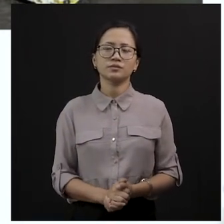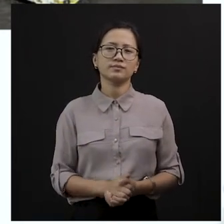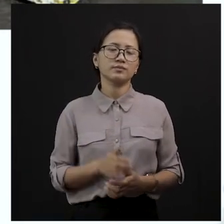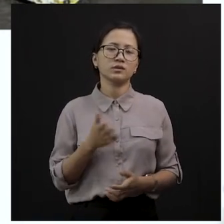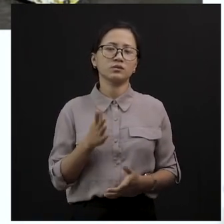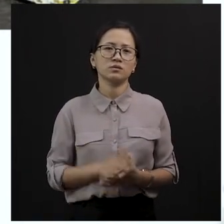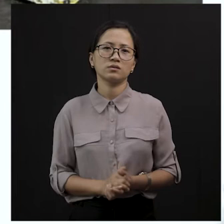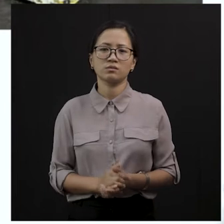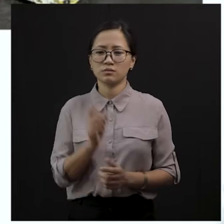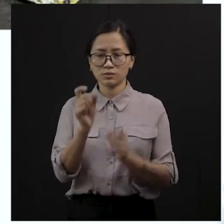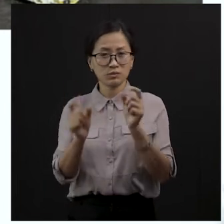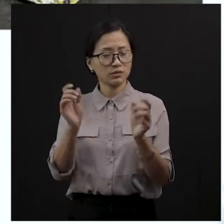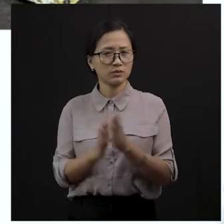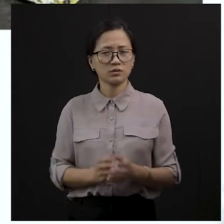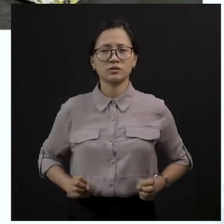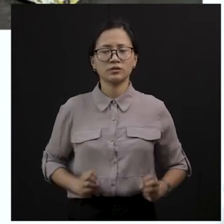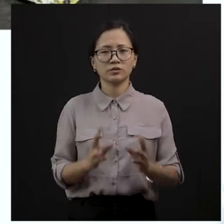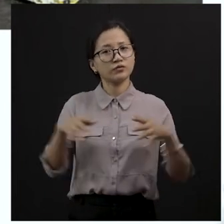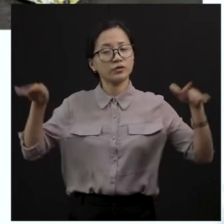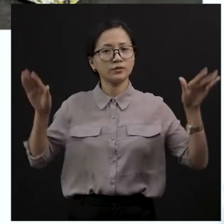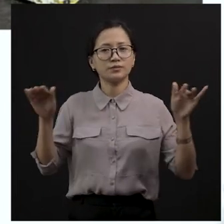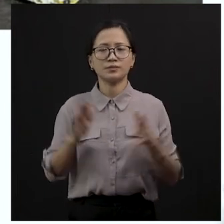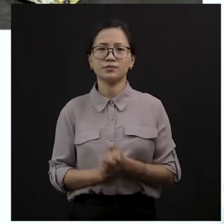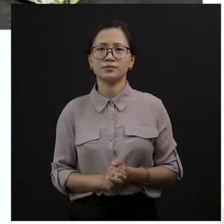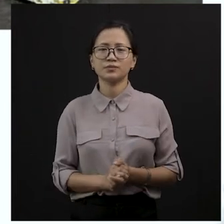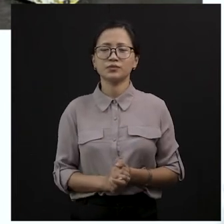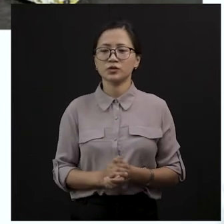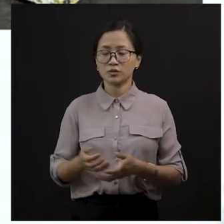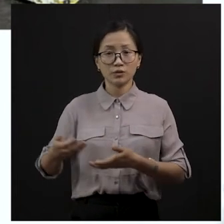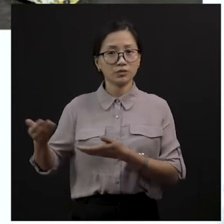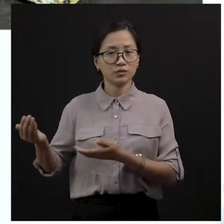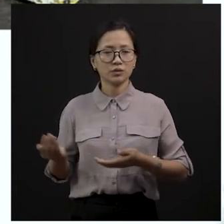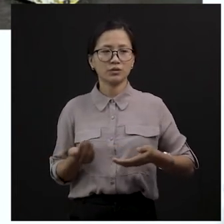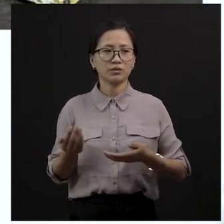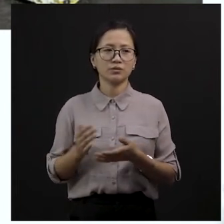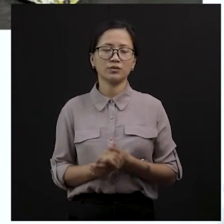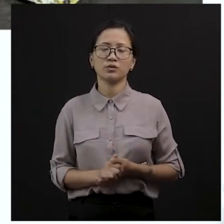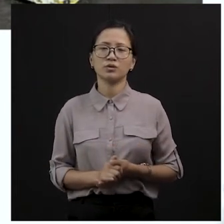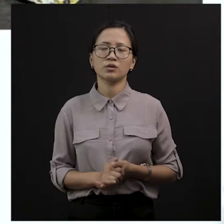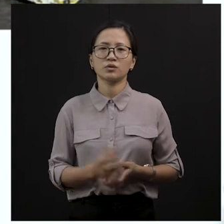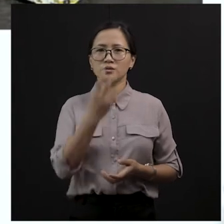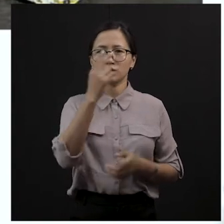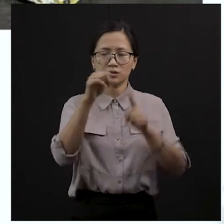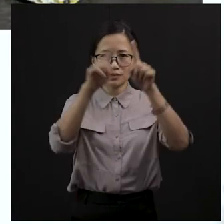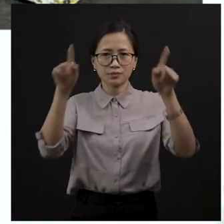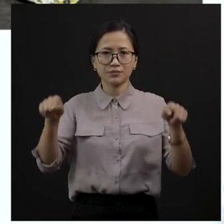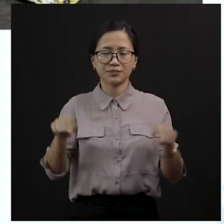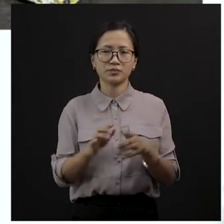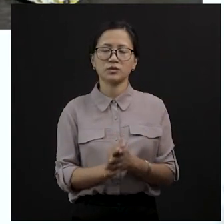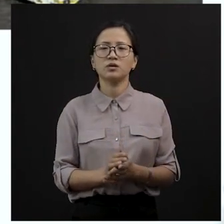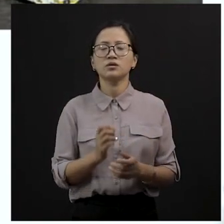not only people started flying, but they also started to carry cargo. See, here is a picture of a cargo.